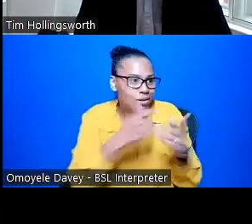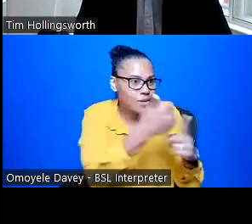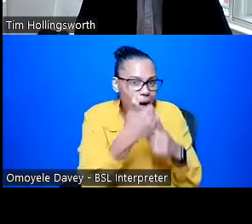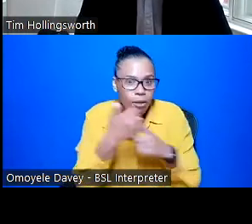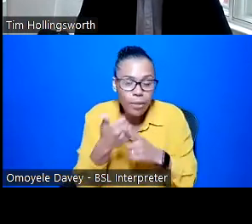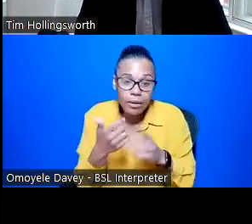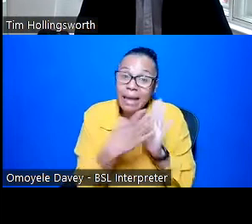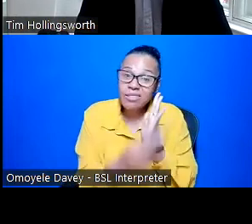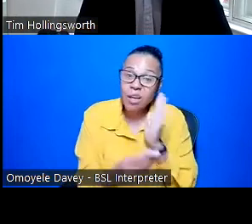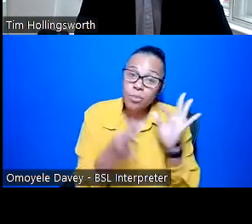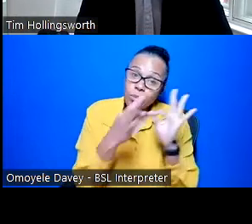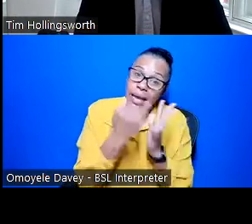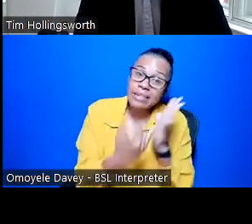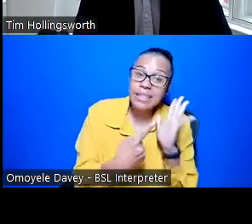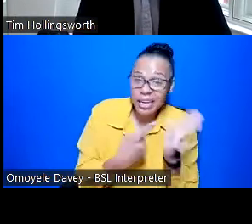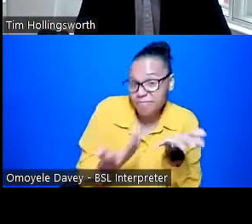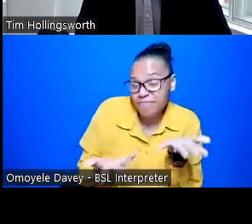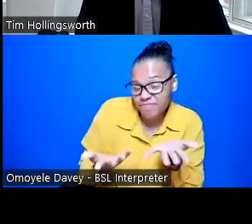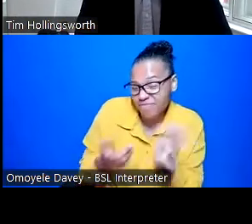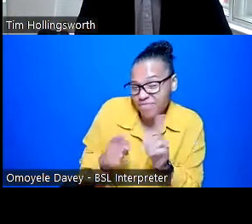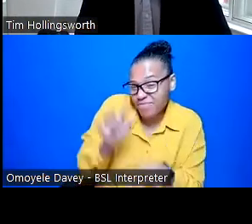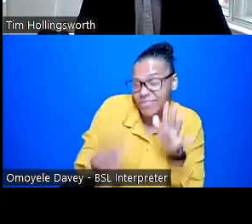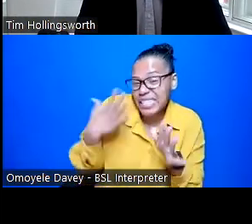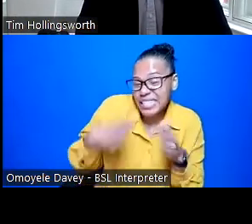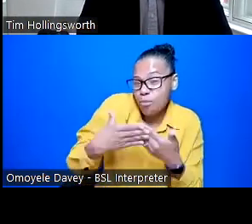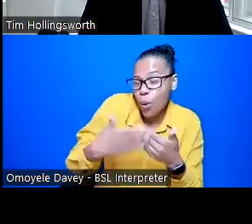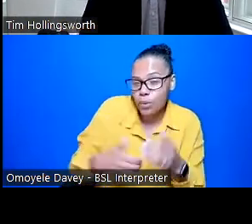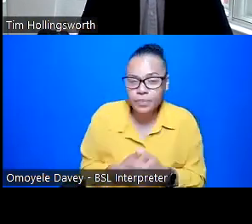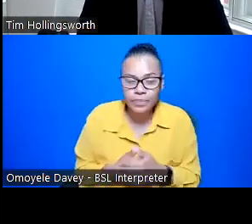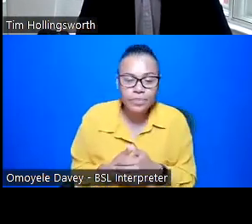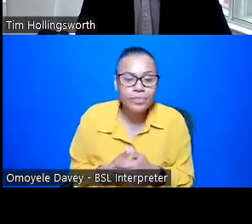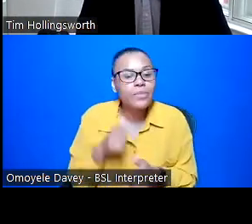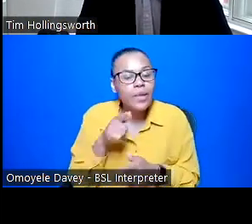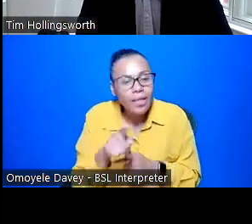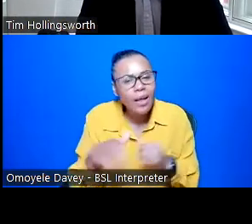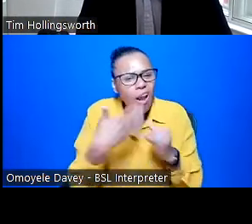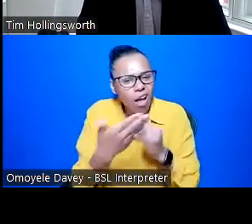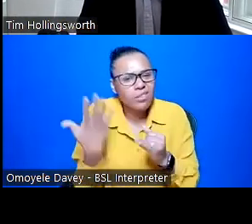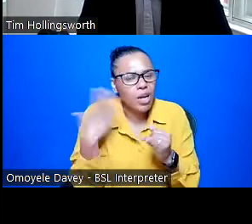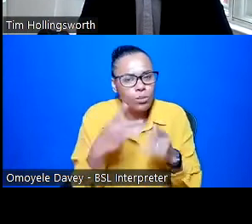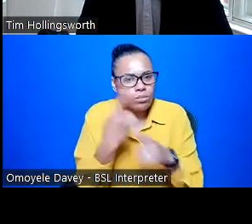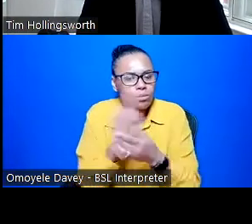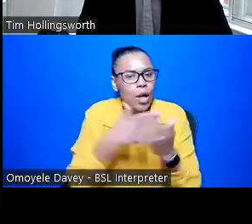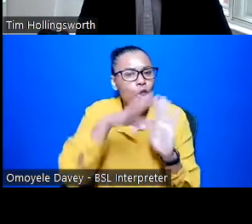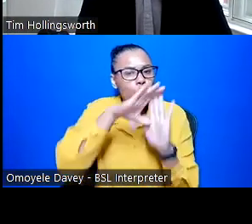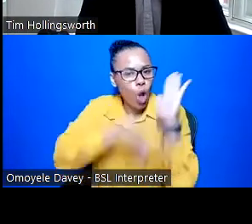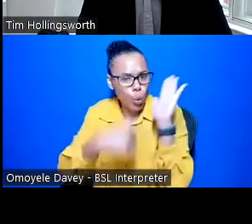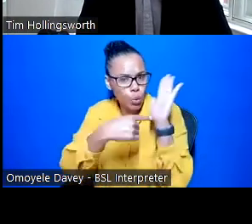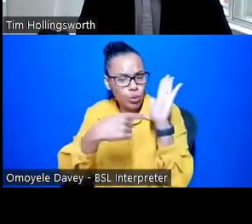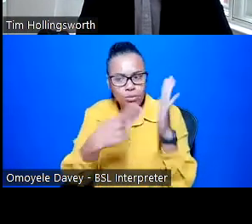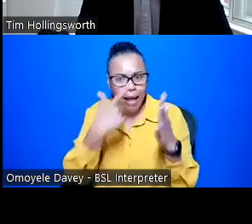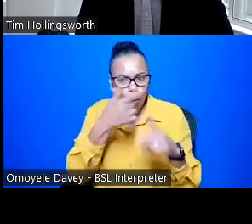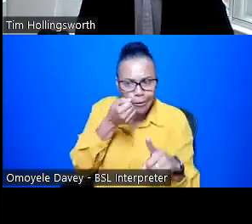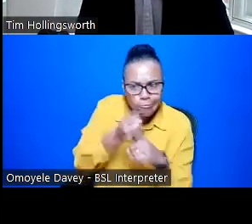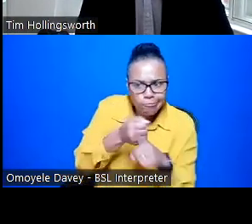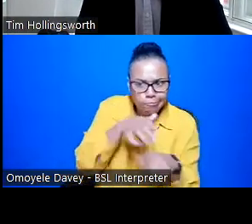BSA. And lastly, and I want to come on to the point around the code and how we can effect positive change. We've been working for a